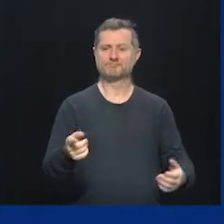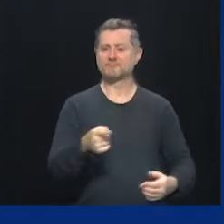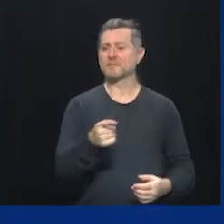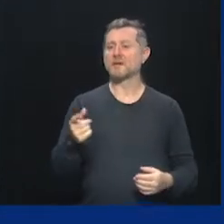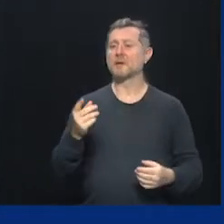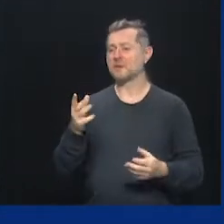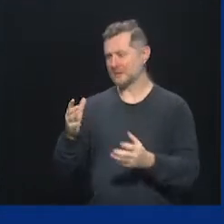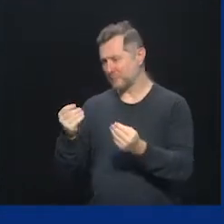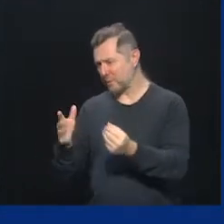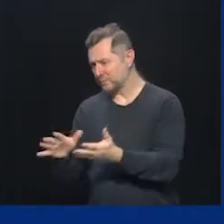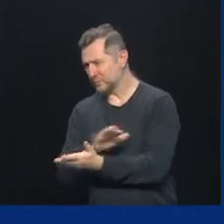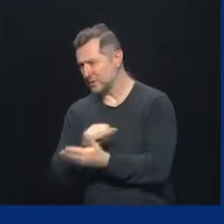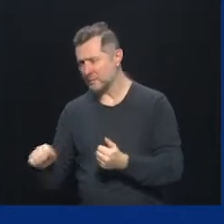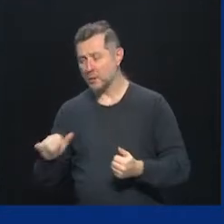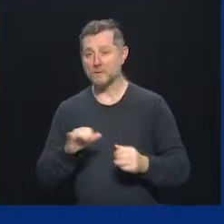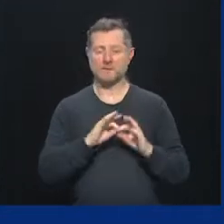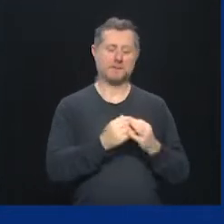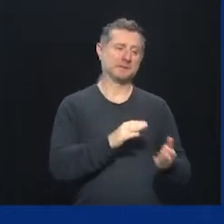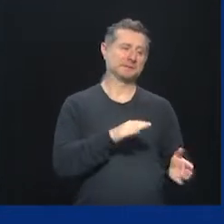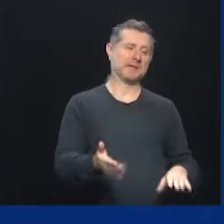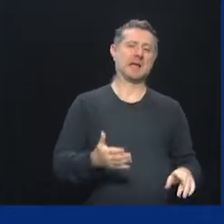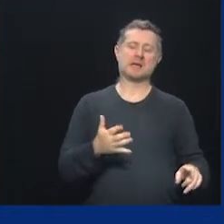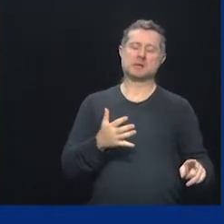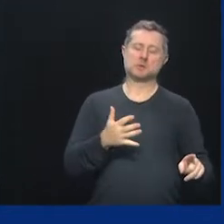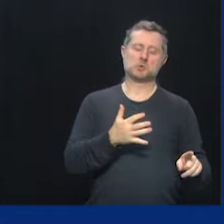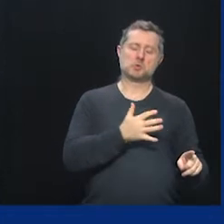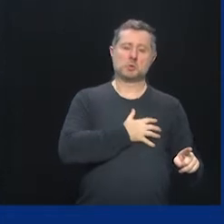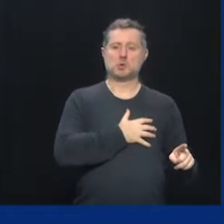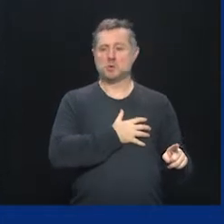but their loved ones in this tragic storm. So again,